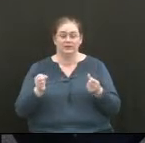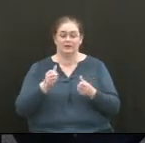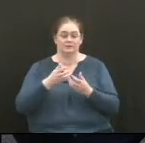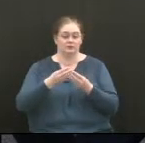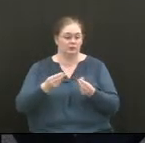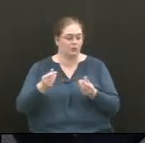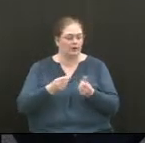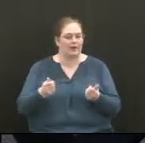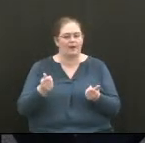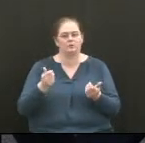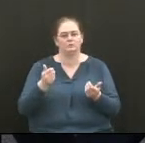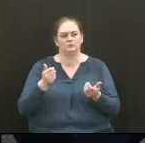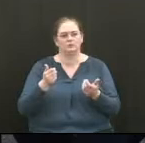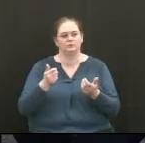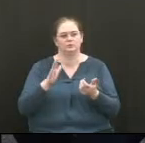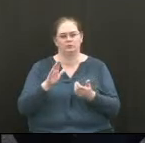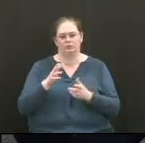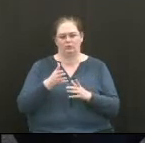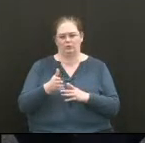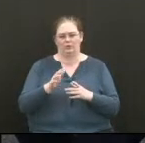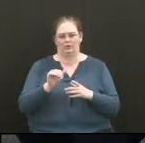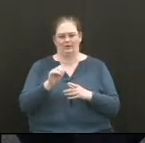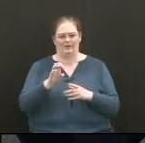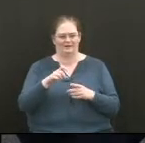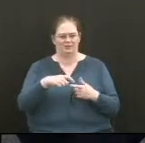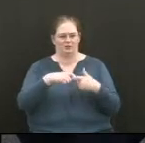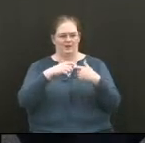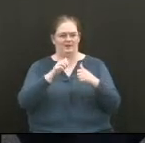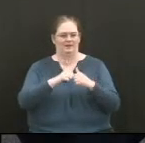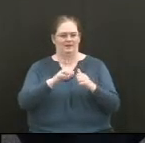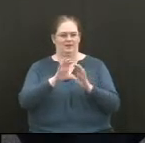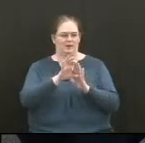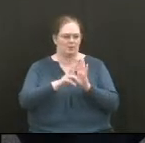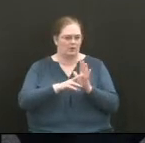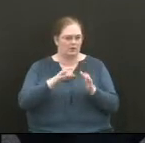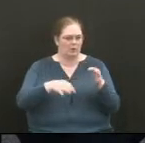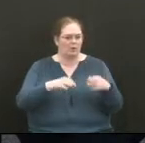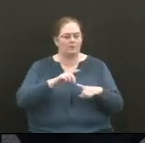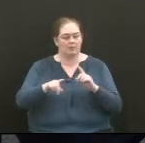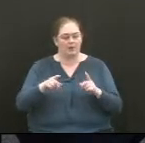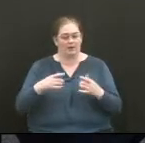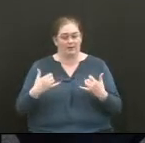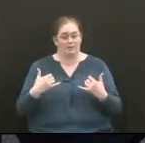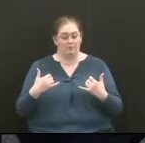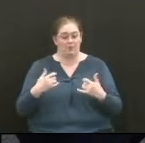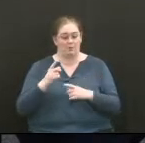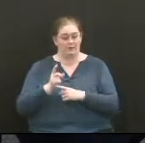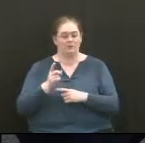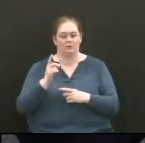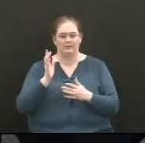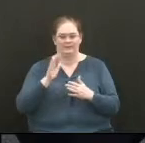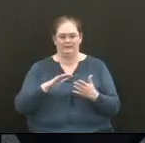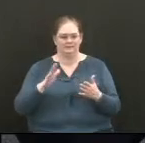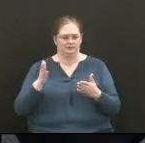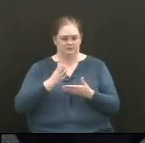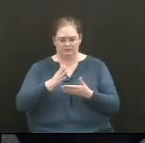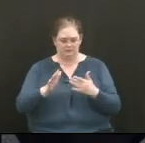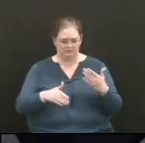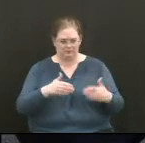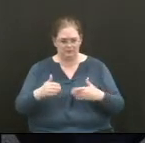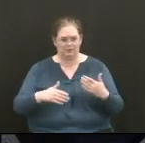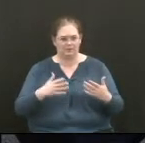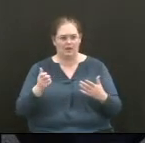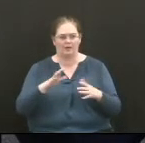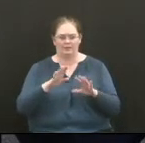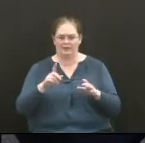out through a case that's pending in the Commonwealth Court. There's still issues, but at the moment, we've at least been able to navigate these waters by